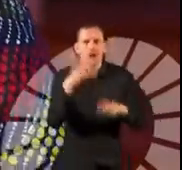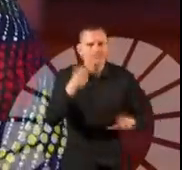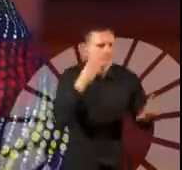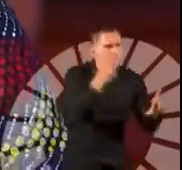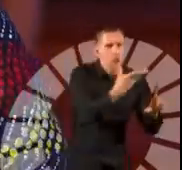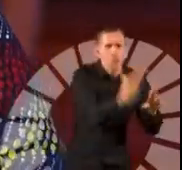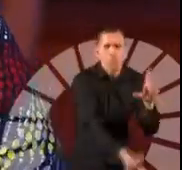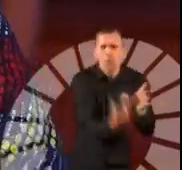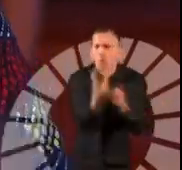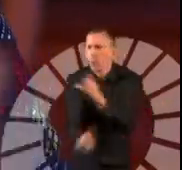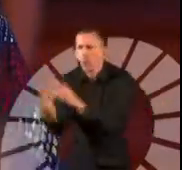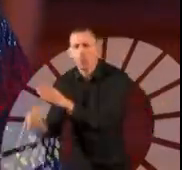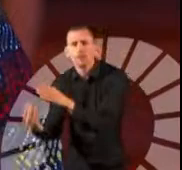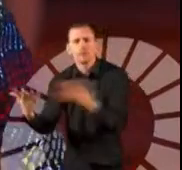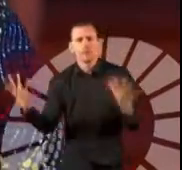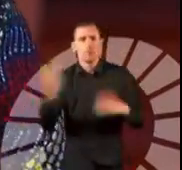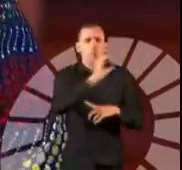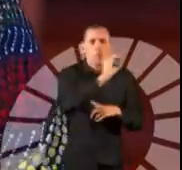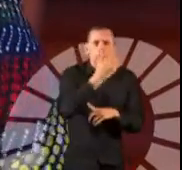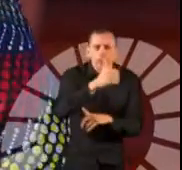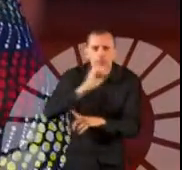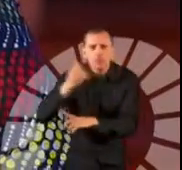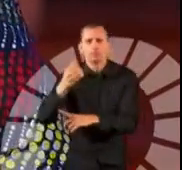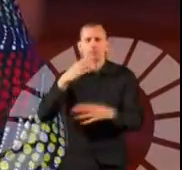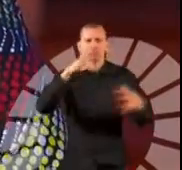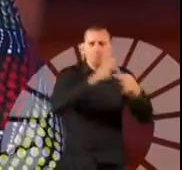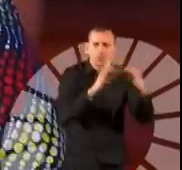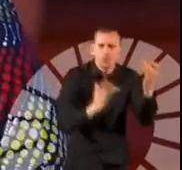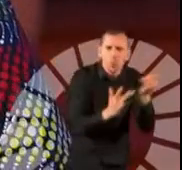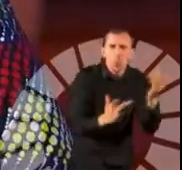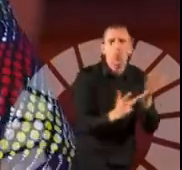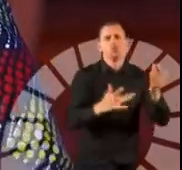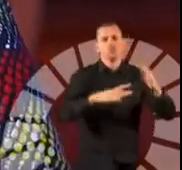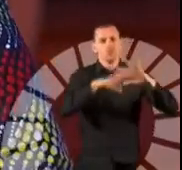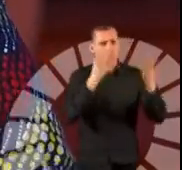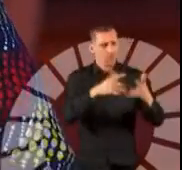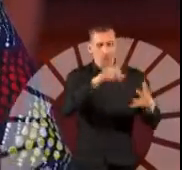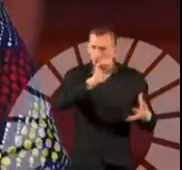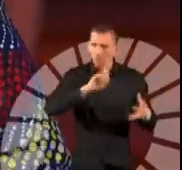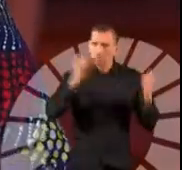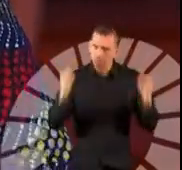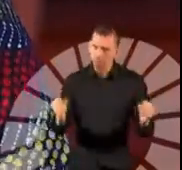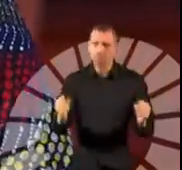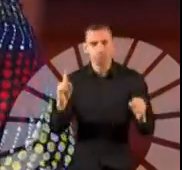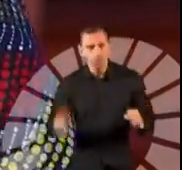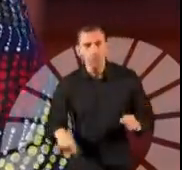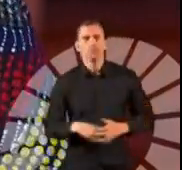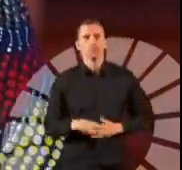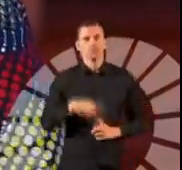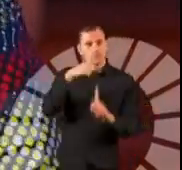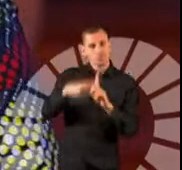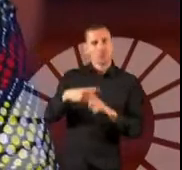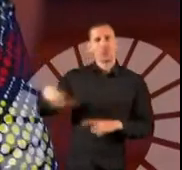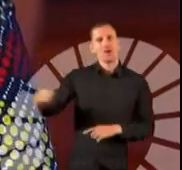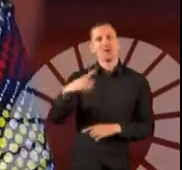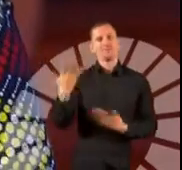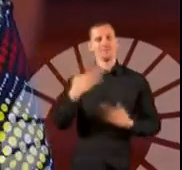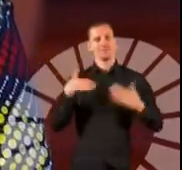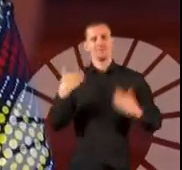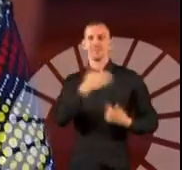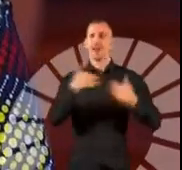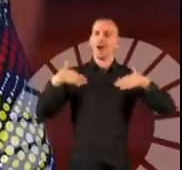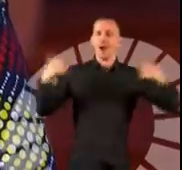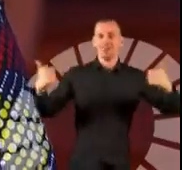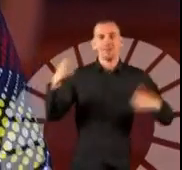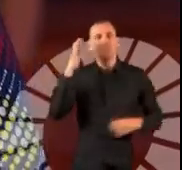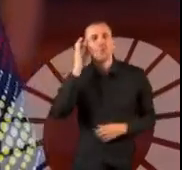We're demanding to see that in terms of our health and well-being, girls and young women, and the intensification of resource mobilization to provide